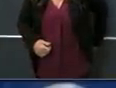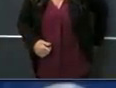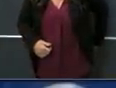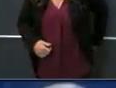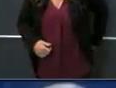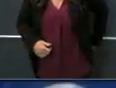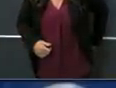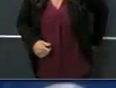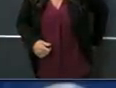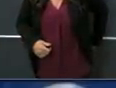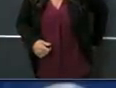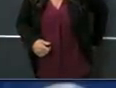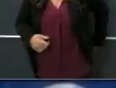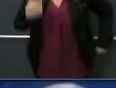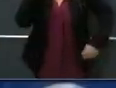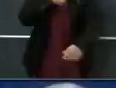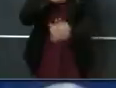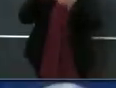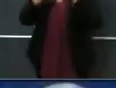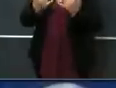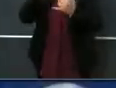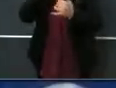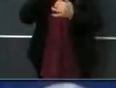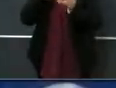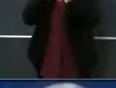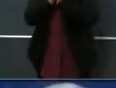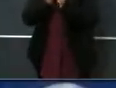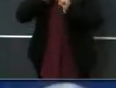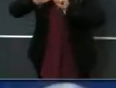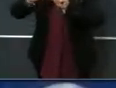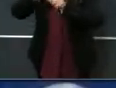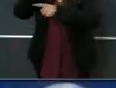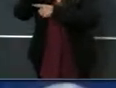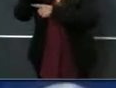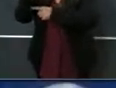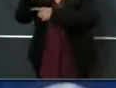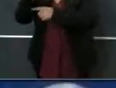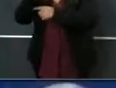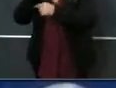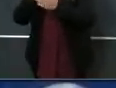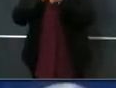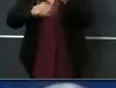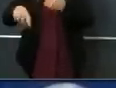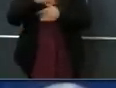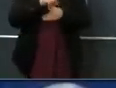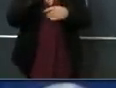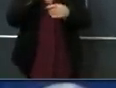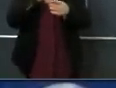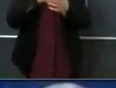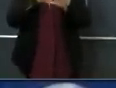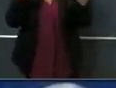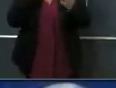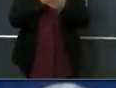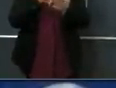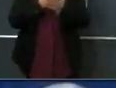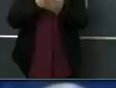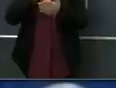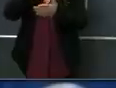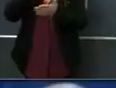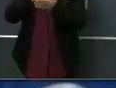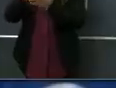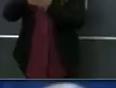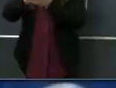of California. Each will receive a minimum of $5 million. Others will receive substantially more